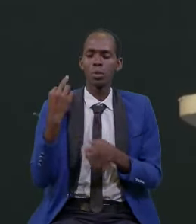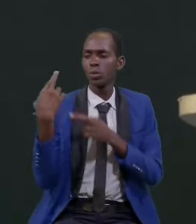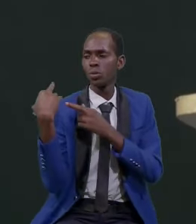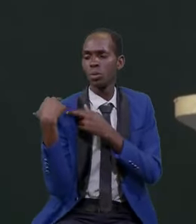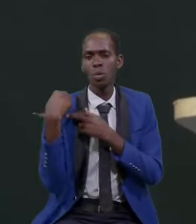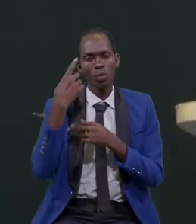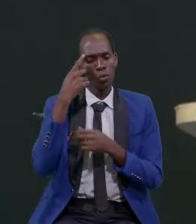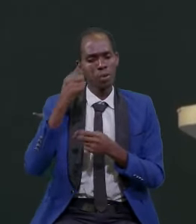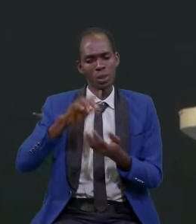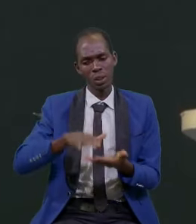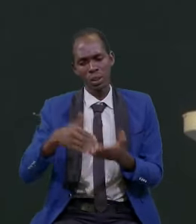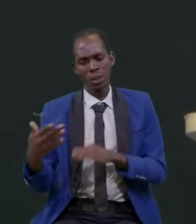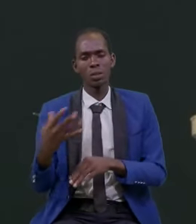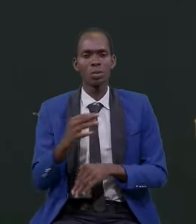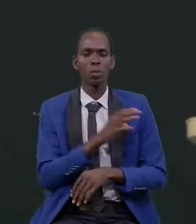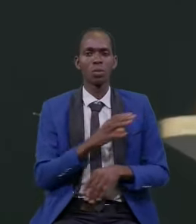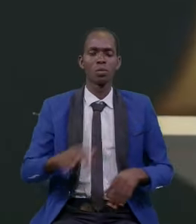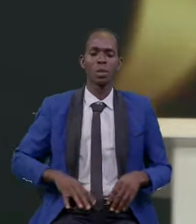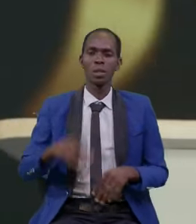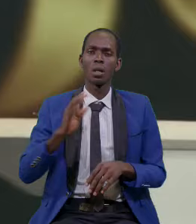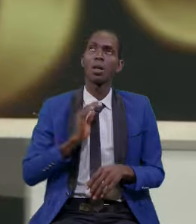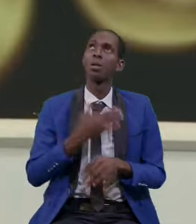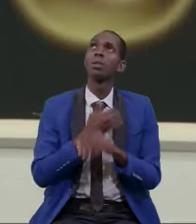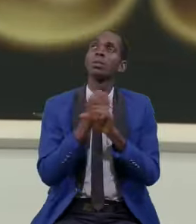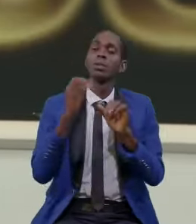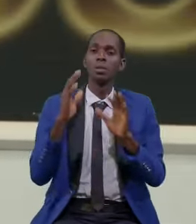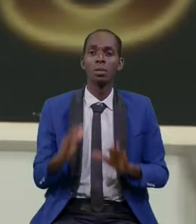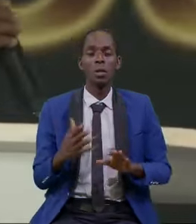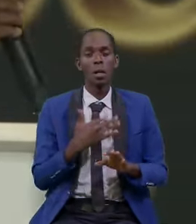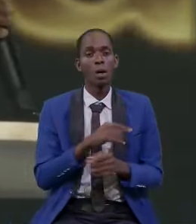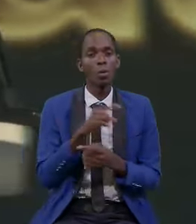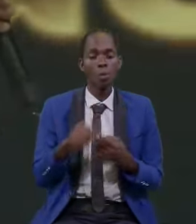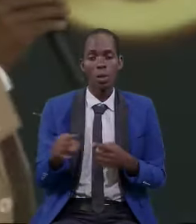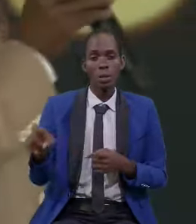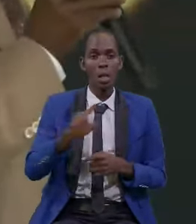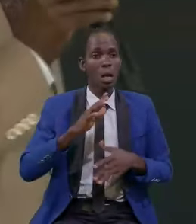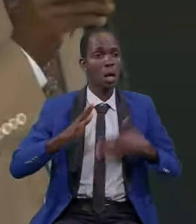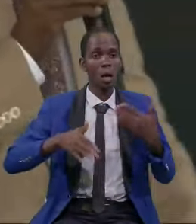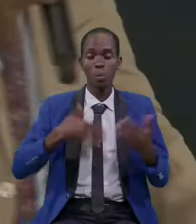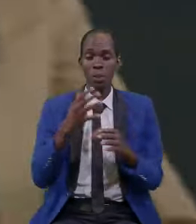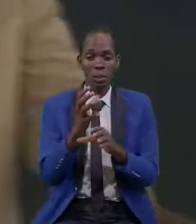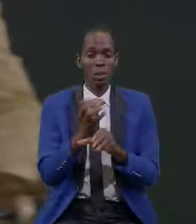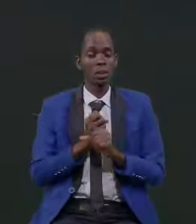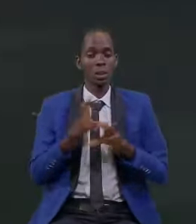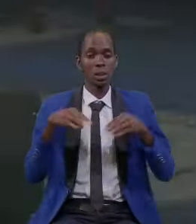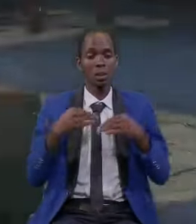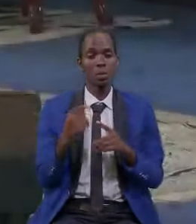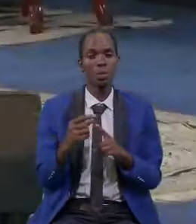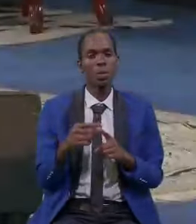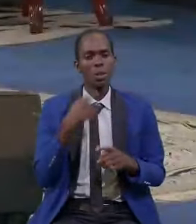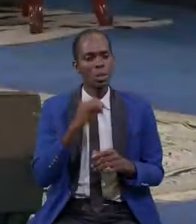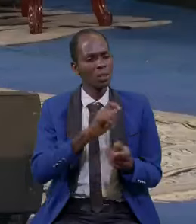of Christ, the Savior. And so when they gladly received the word, he said, turn, turn from this